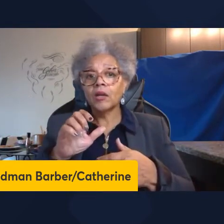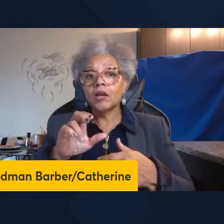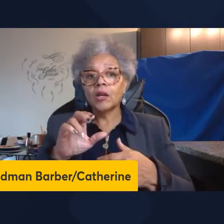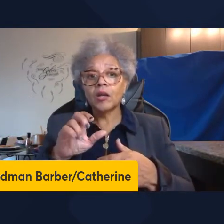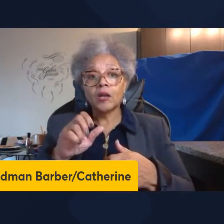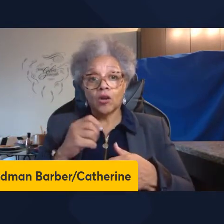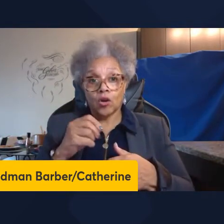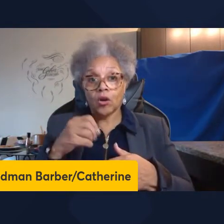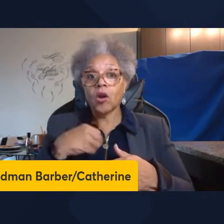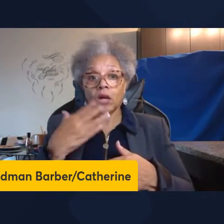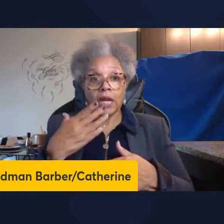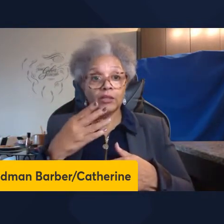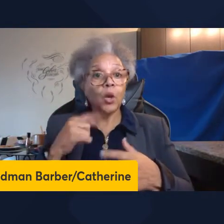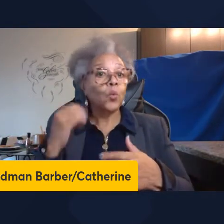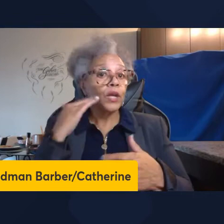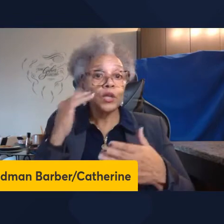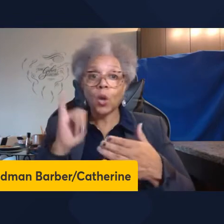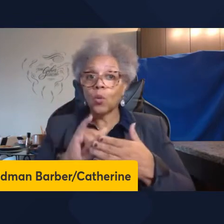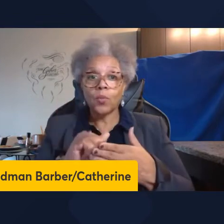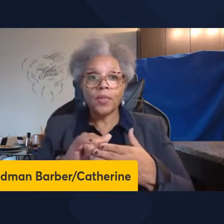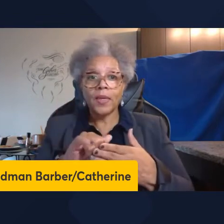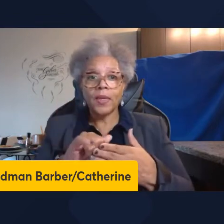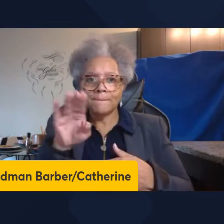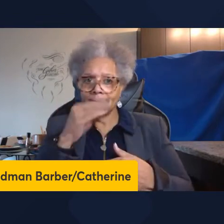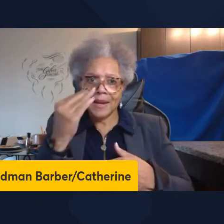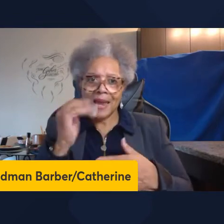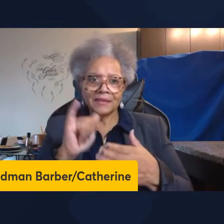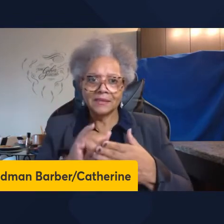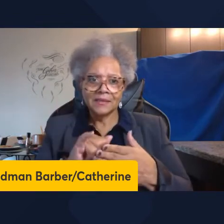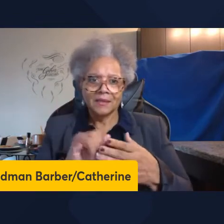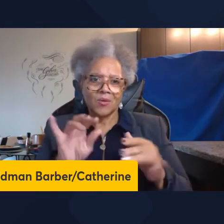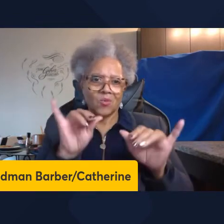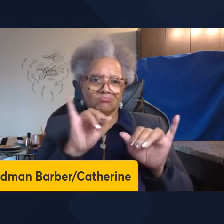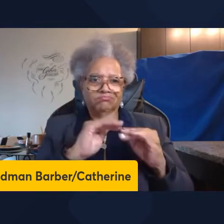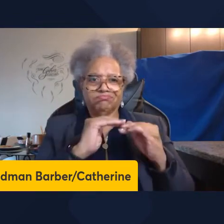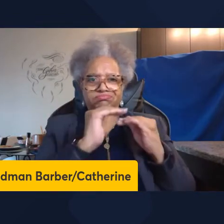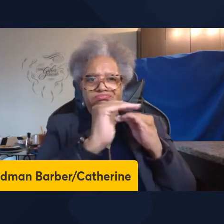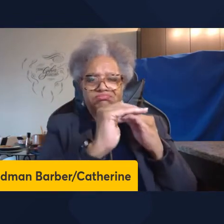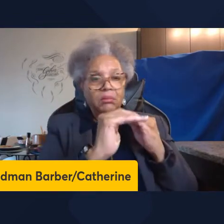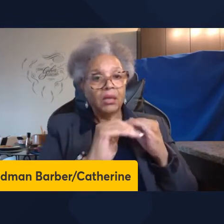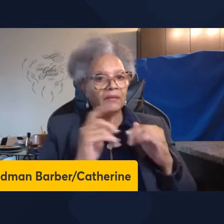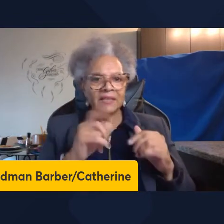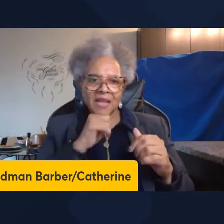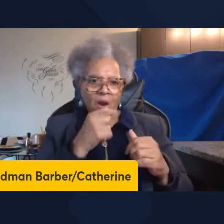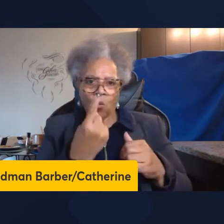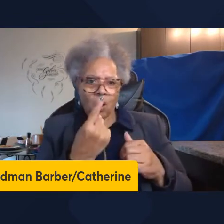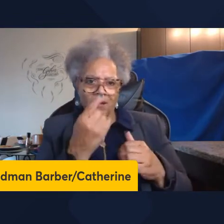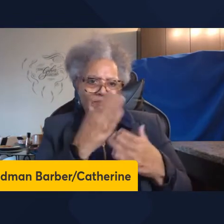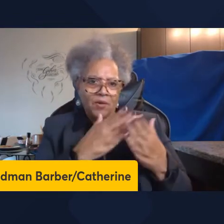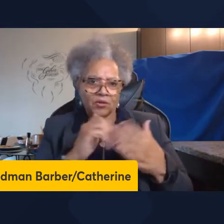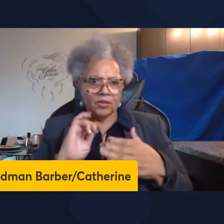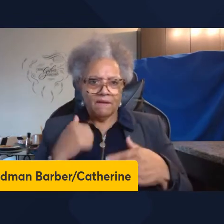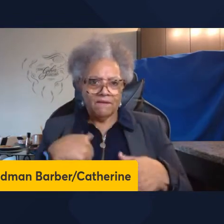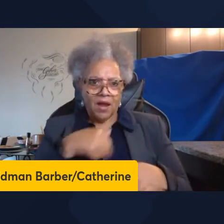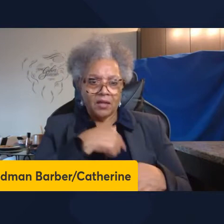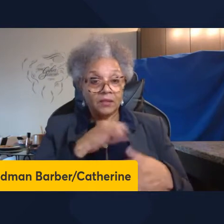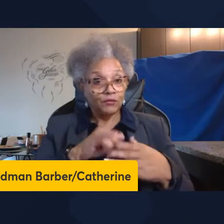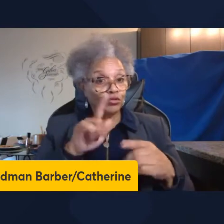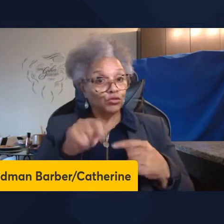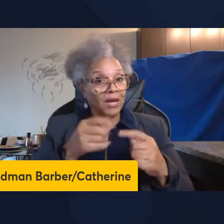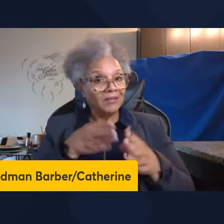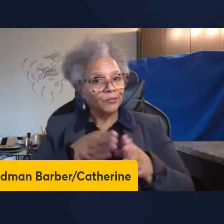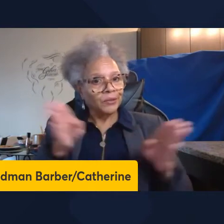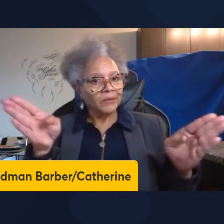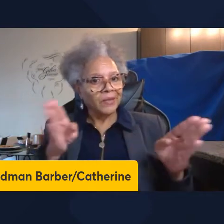know that Blacks are not a monolith. There's no one version of us. And so if you try to generalize something to say that this is relevant